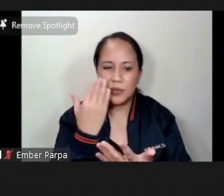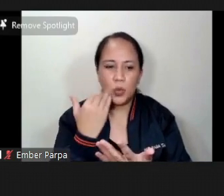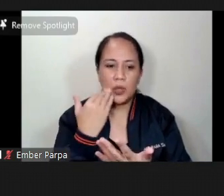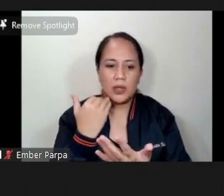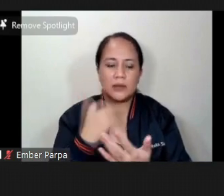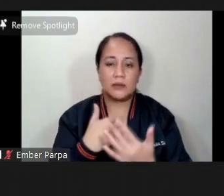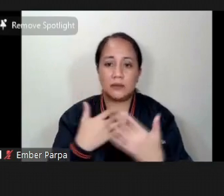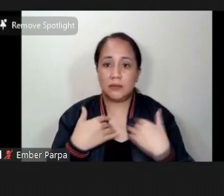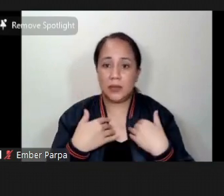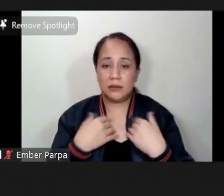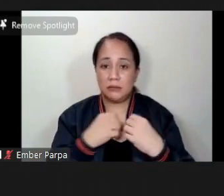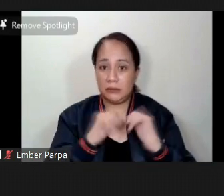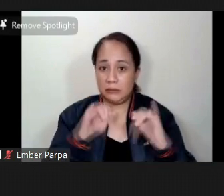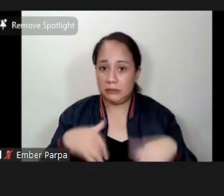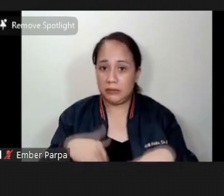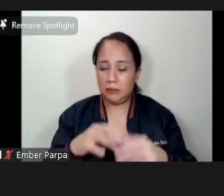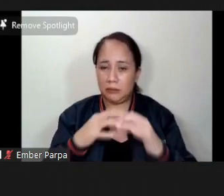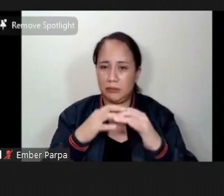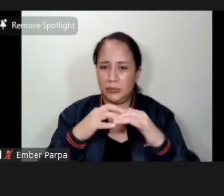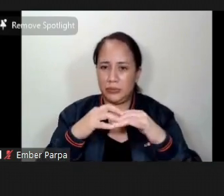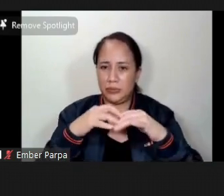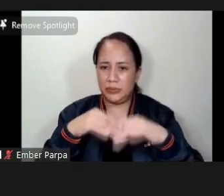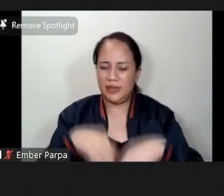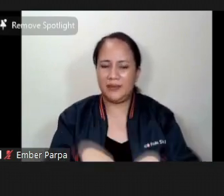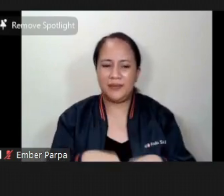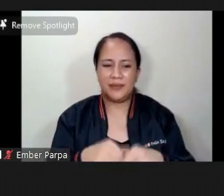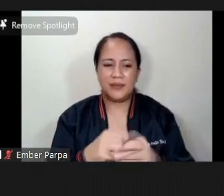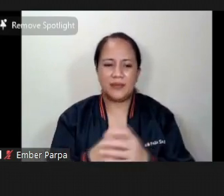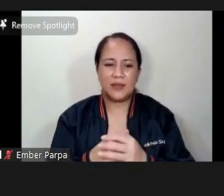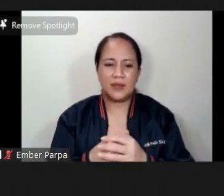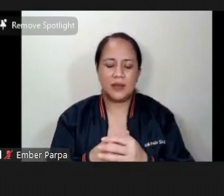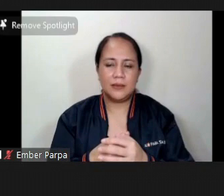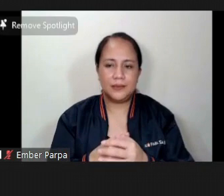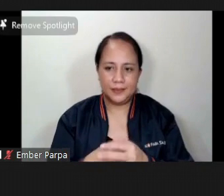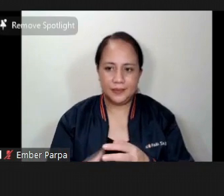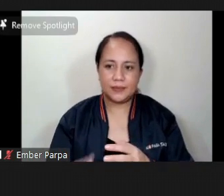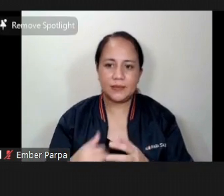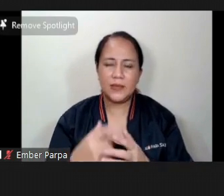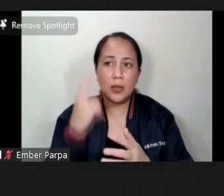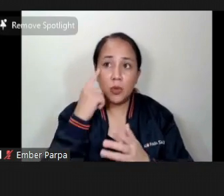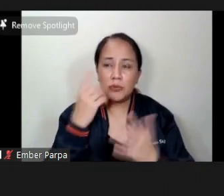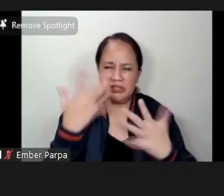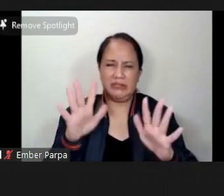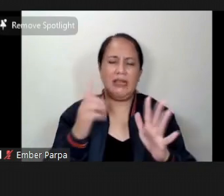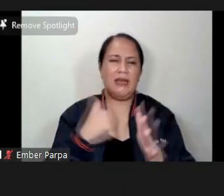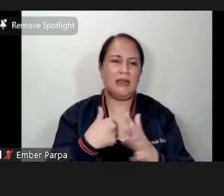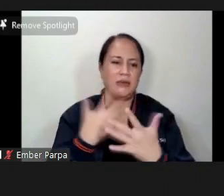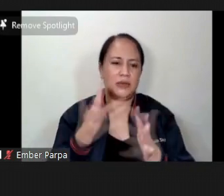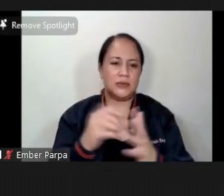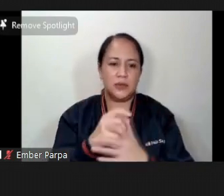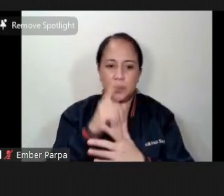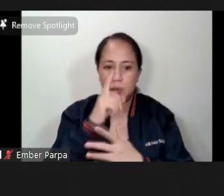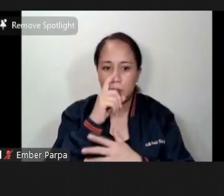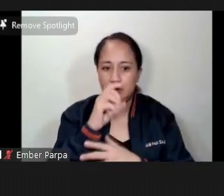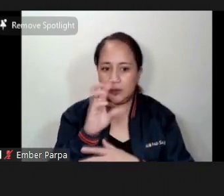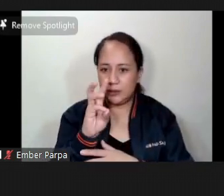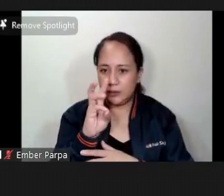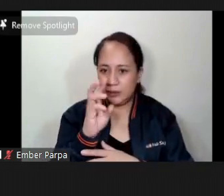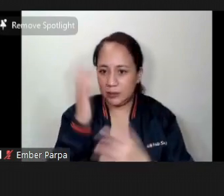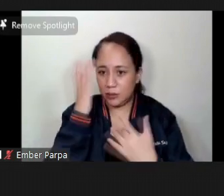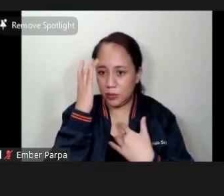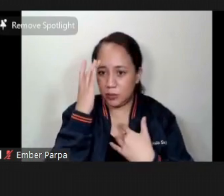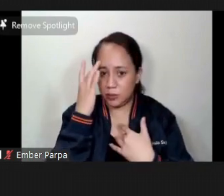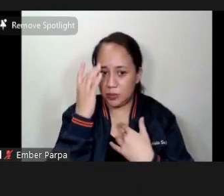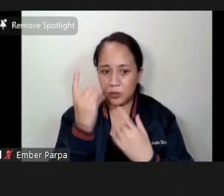went downhill. And I really thought that was it for me. A 16-year-old sickling girl with nothing